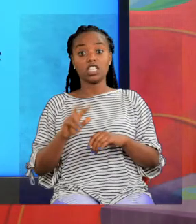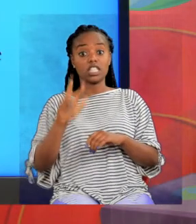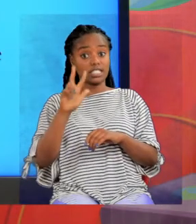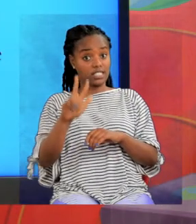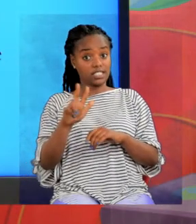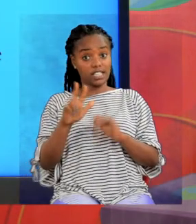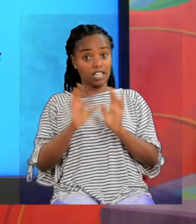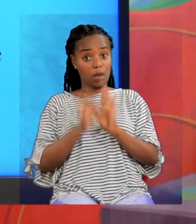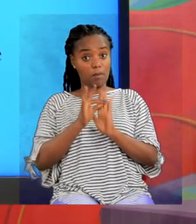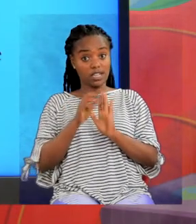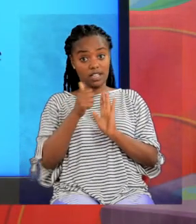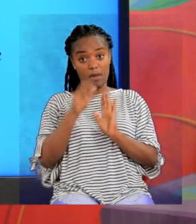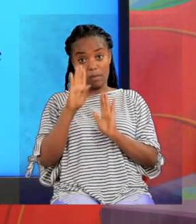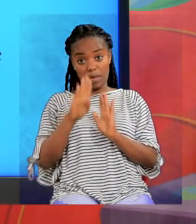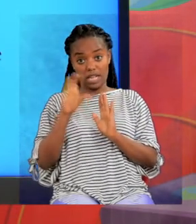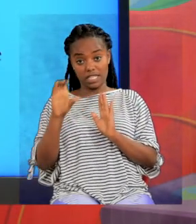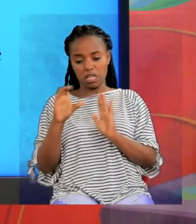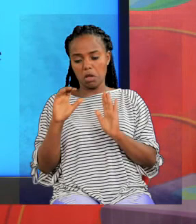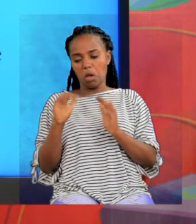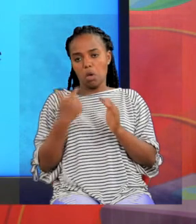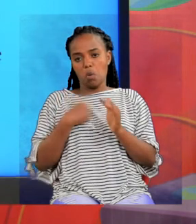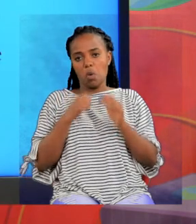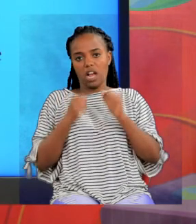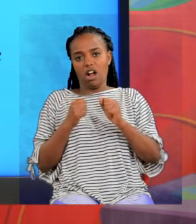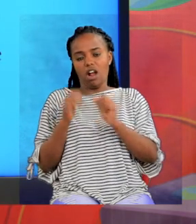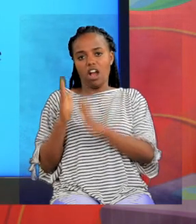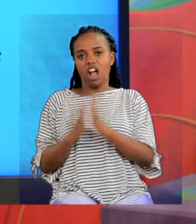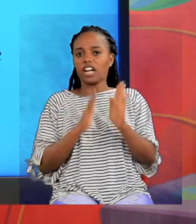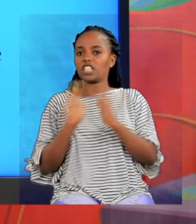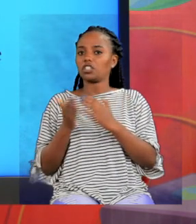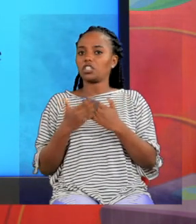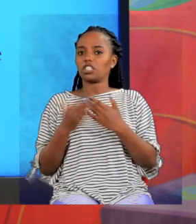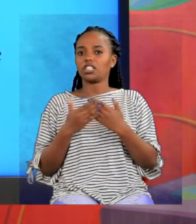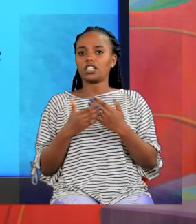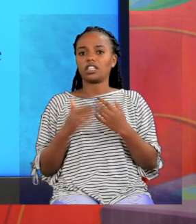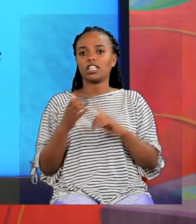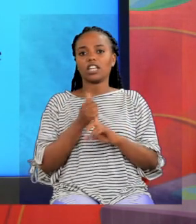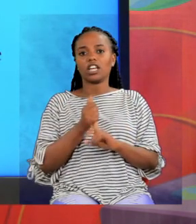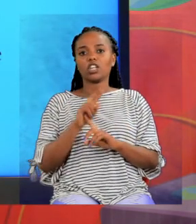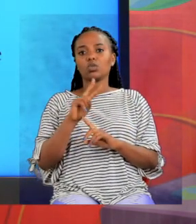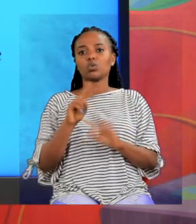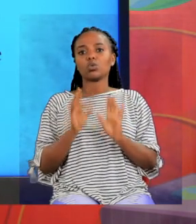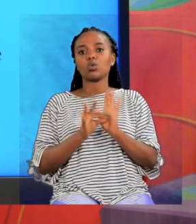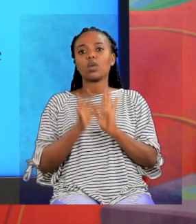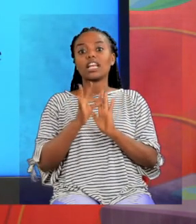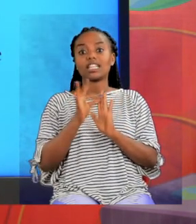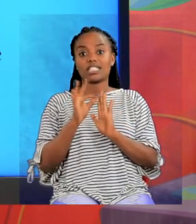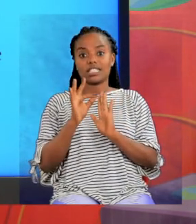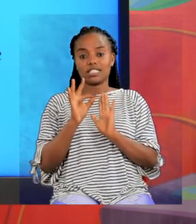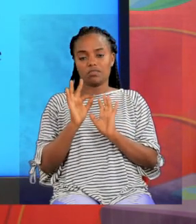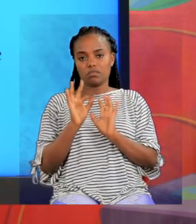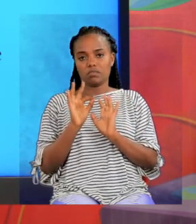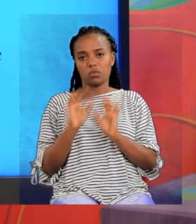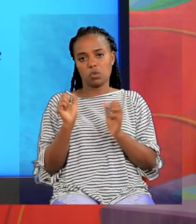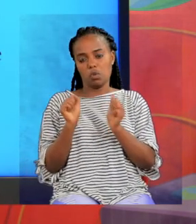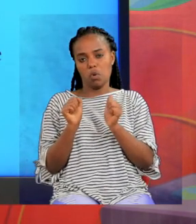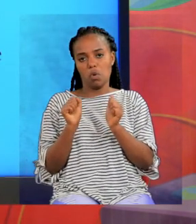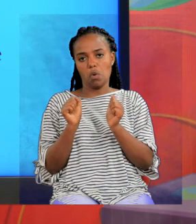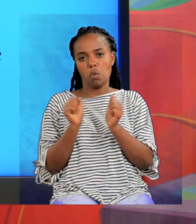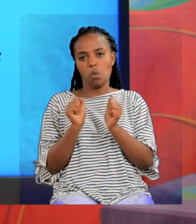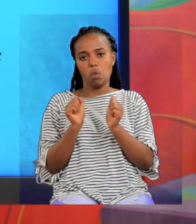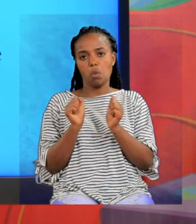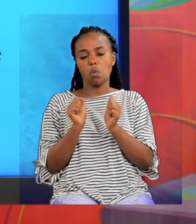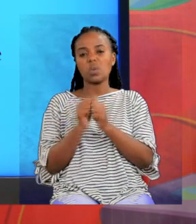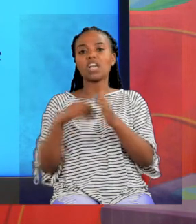three, we can arrange easily by taking two letters at a time without applying the